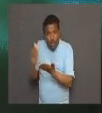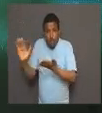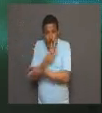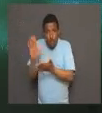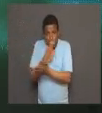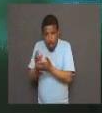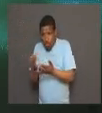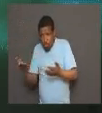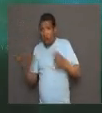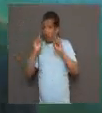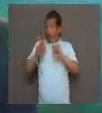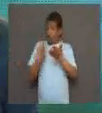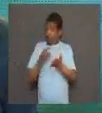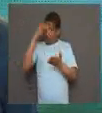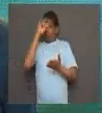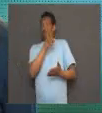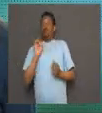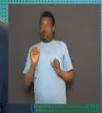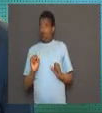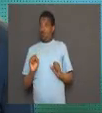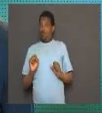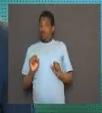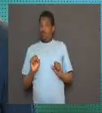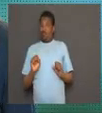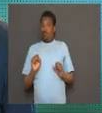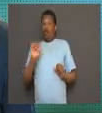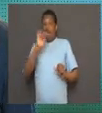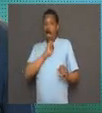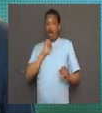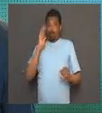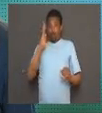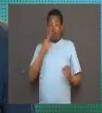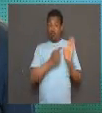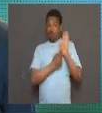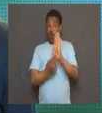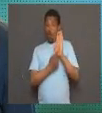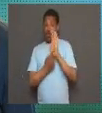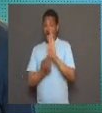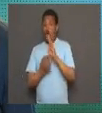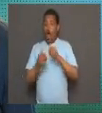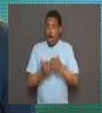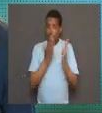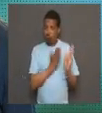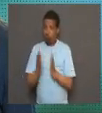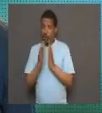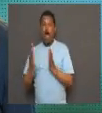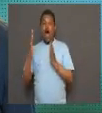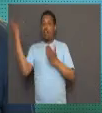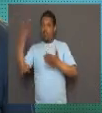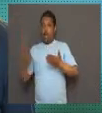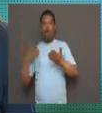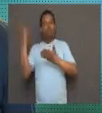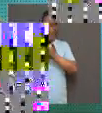for this lesson. I will be demonstrating how to produce a sketch